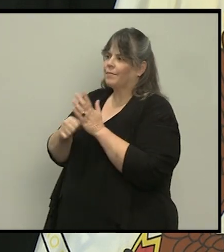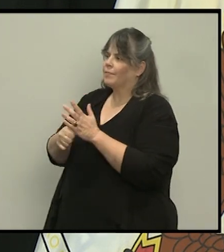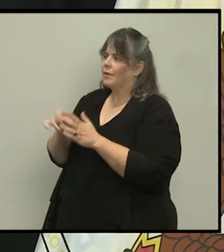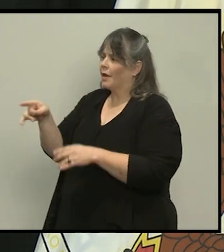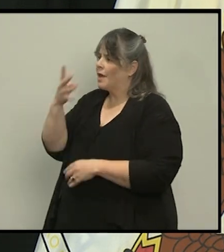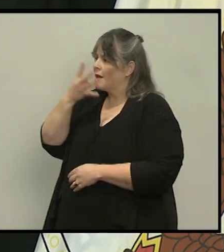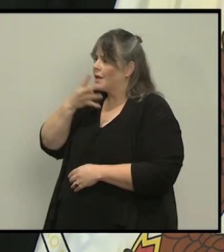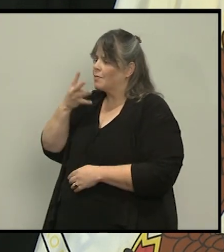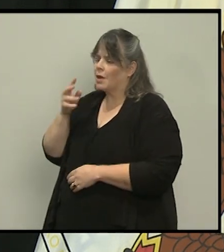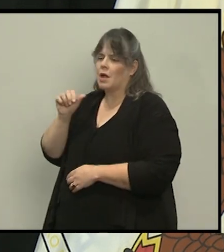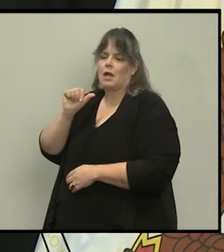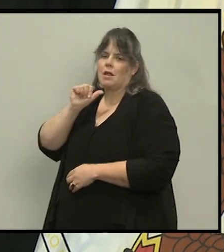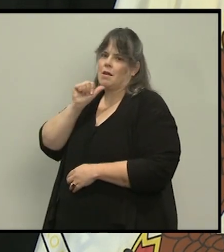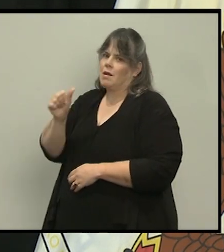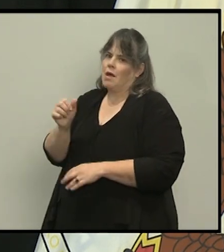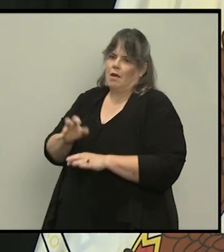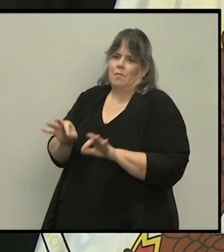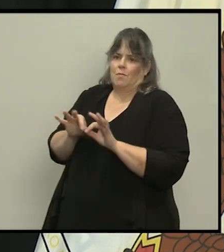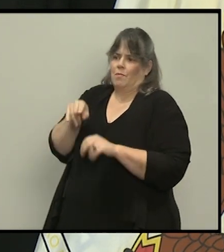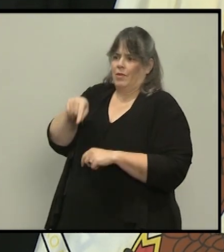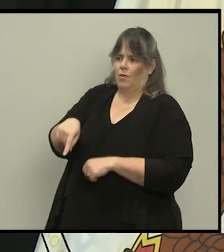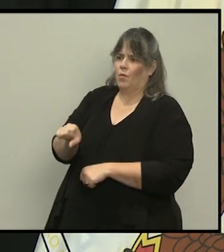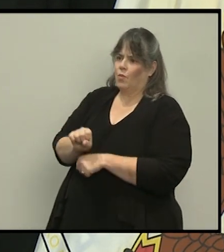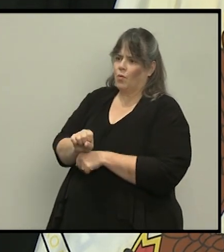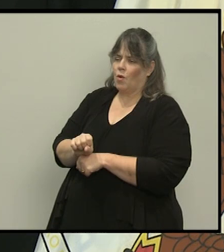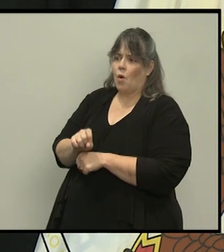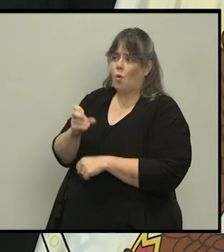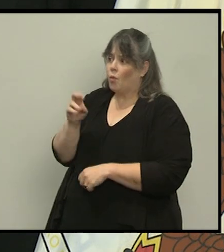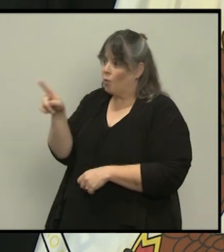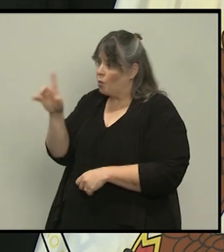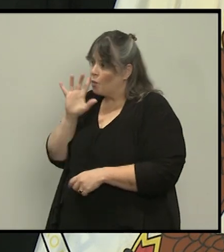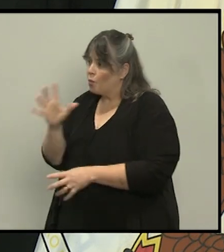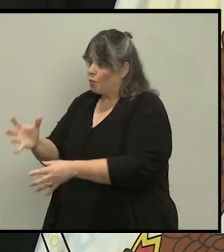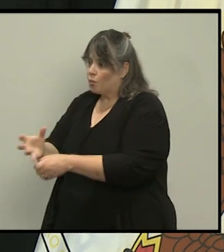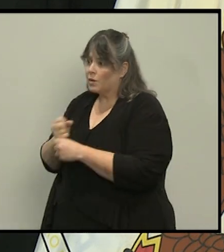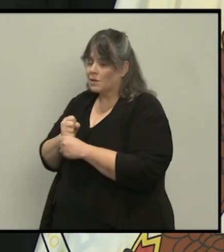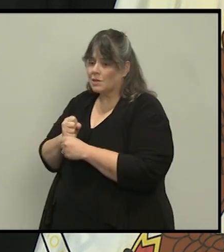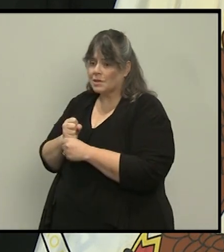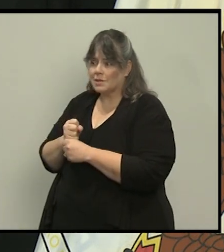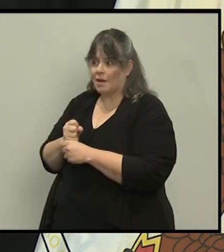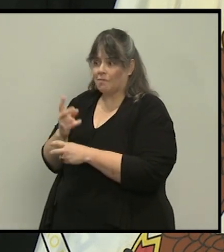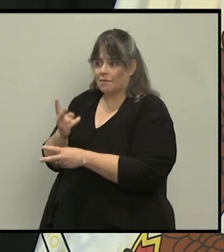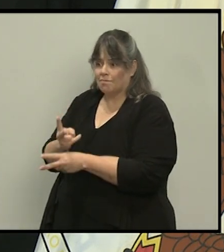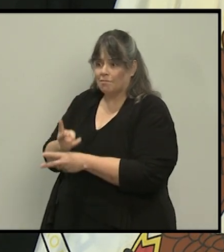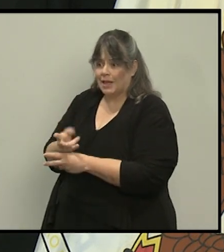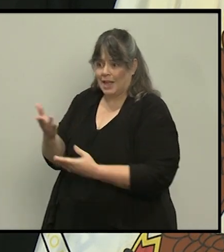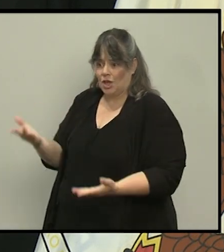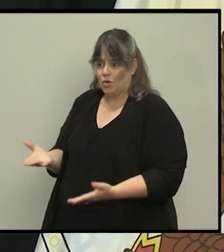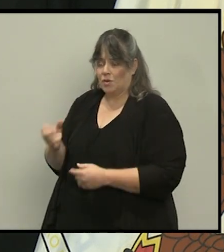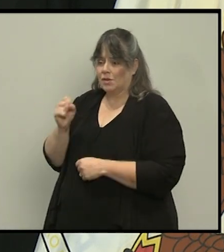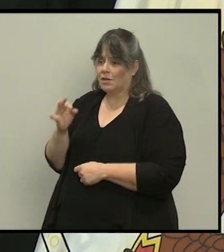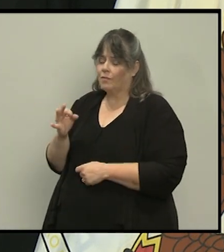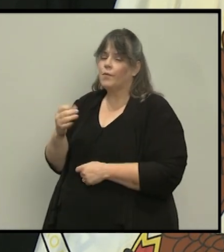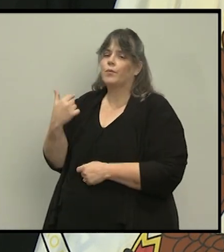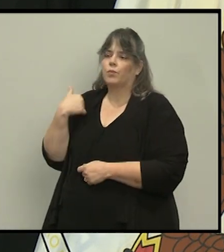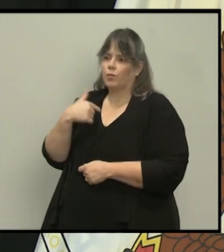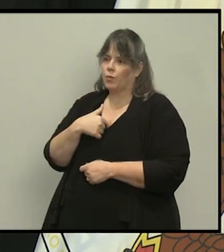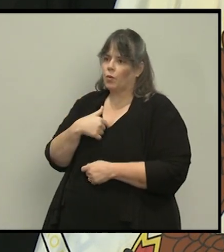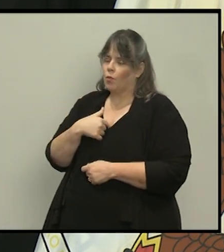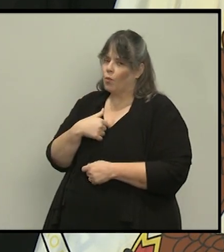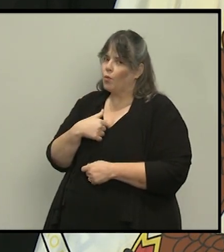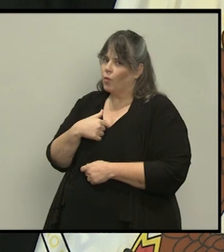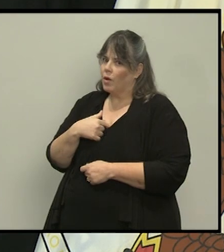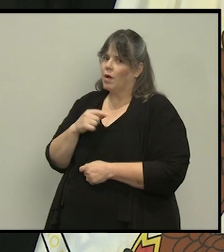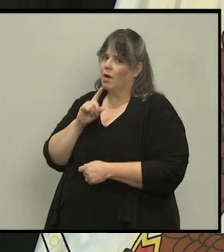whatsoever on the work or whether people will receive care here in San Francisco. We are, after